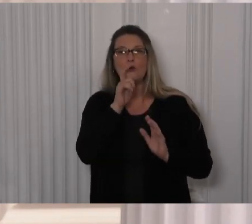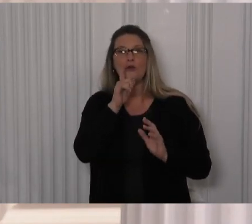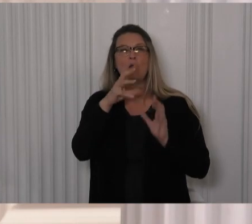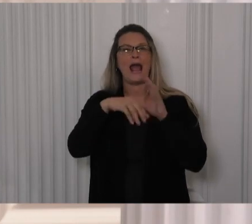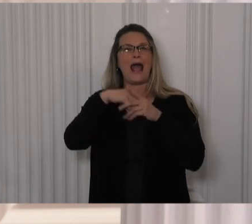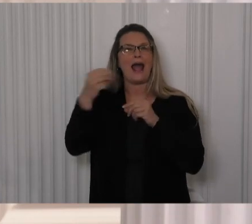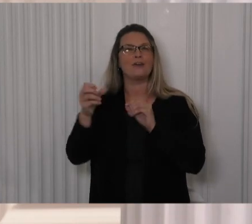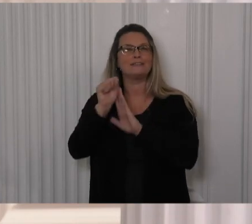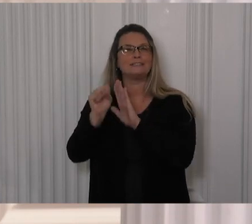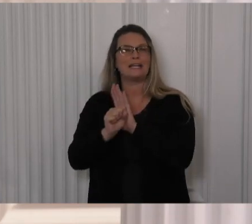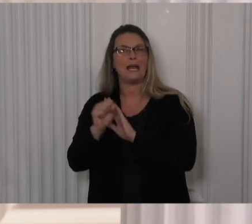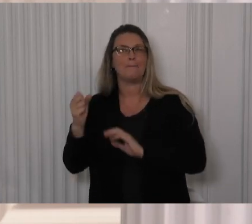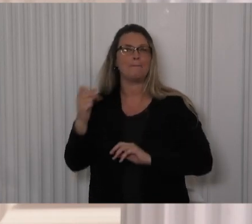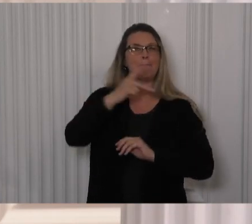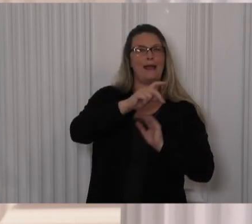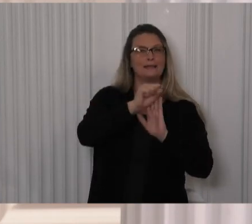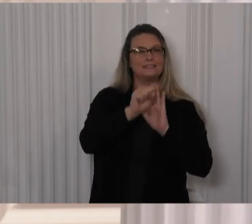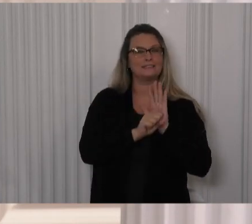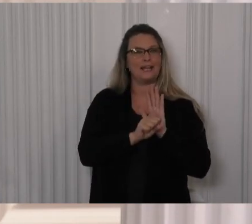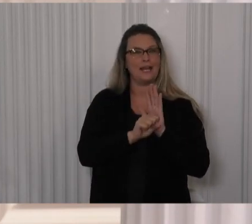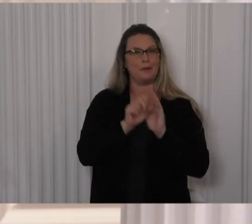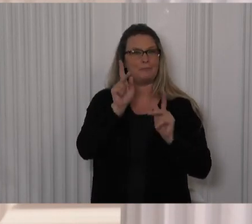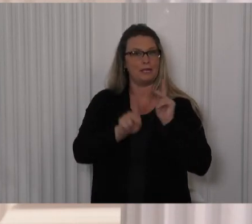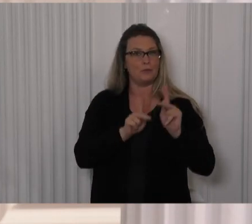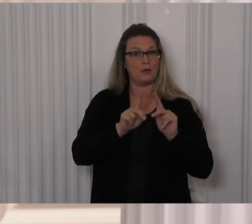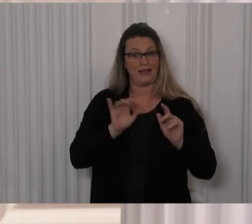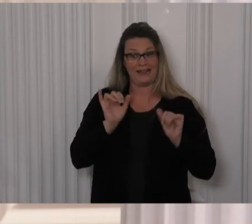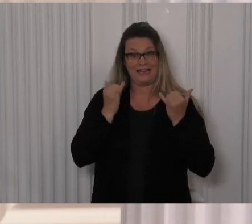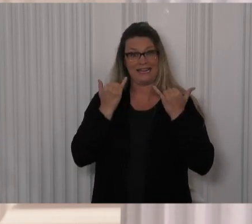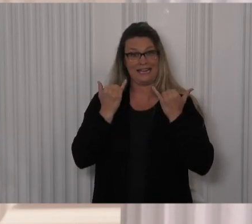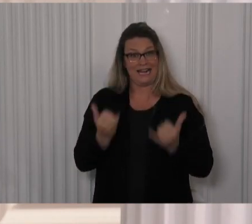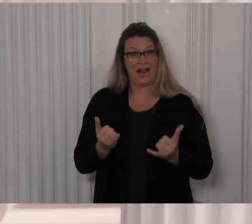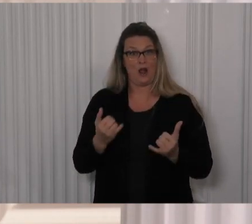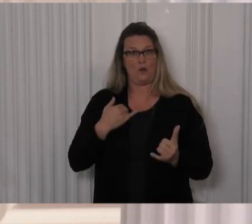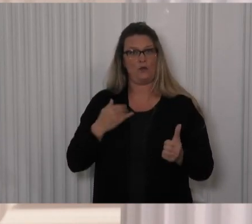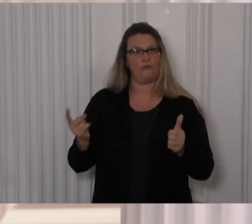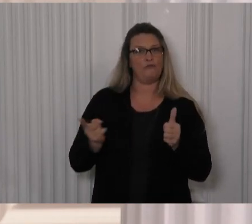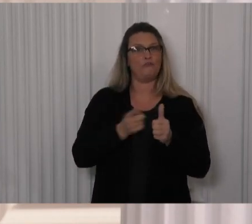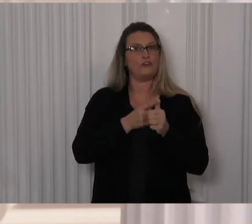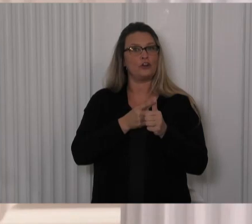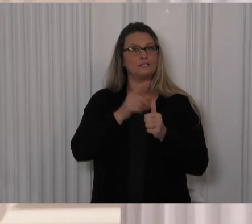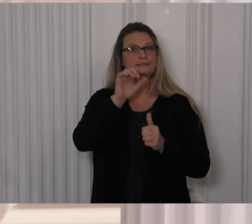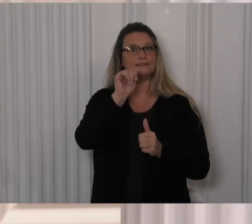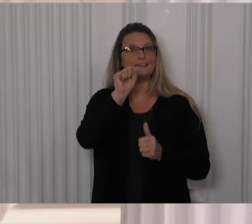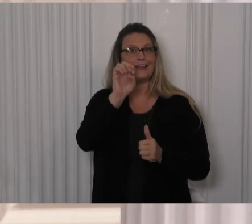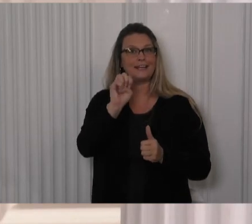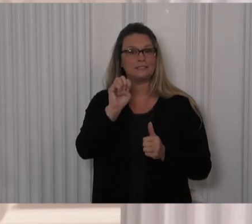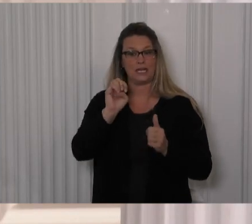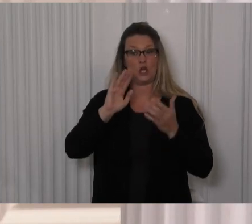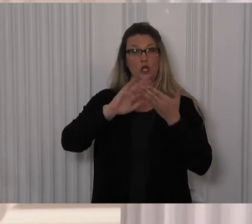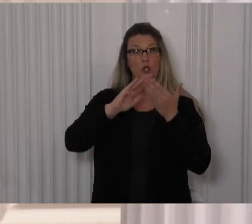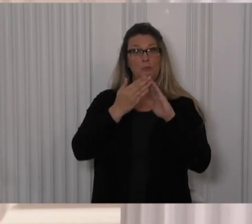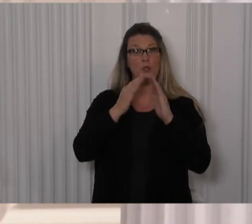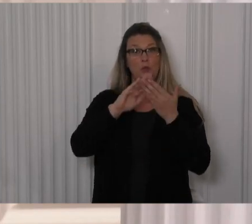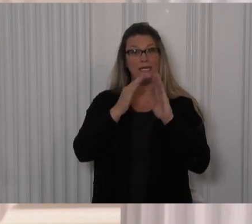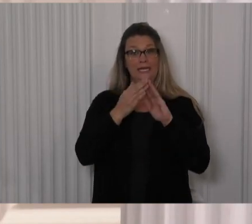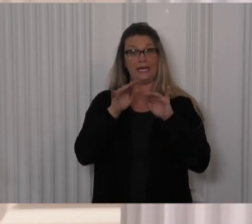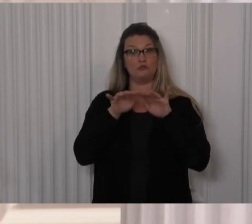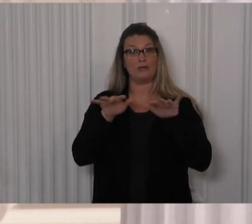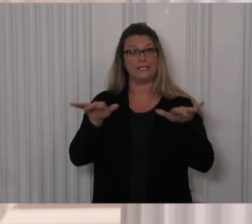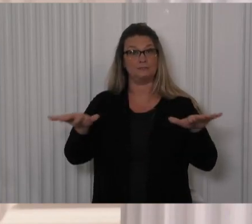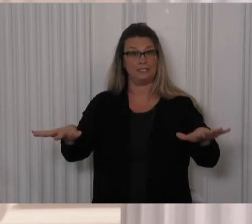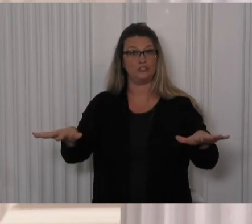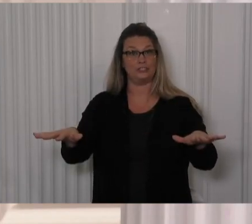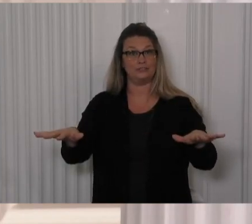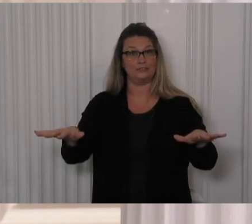border people. This is the first case we've had of community transmission, and so it is